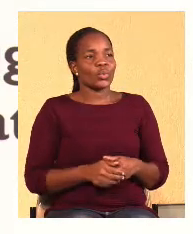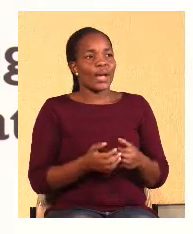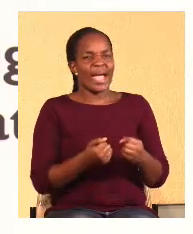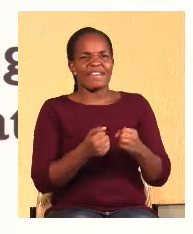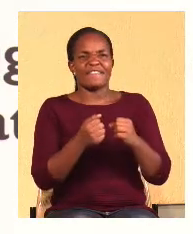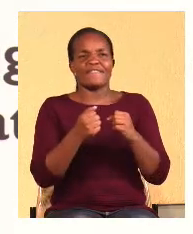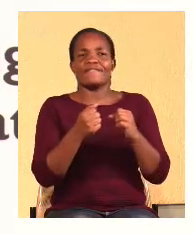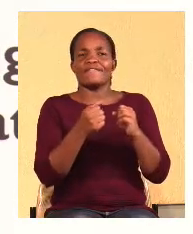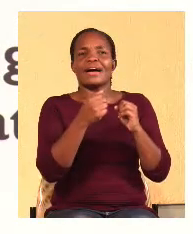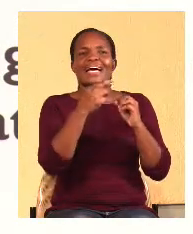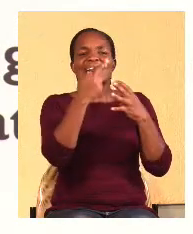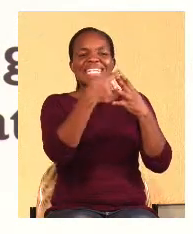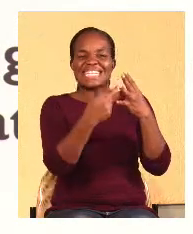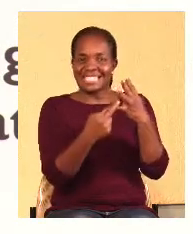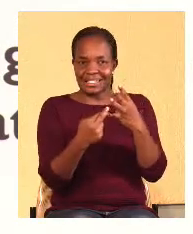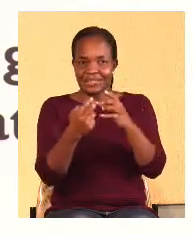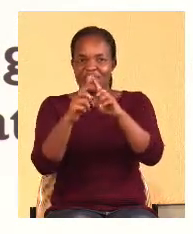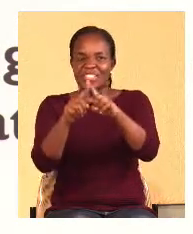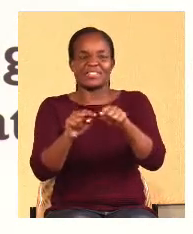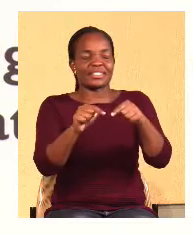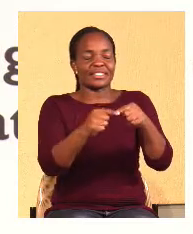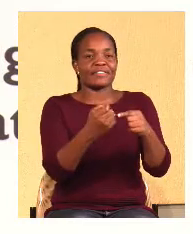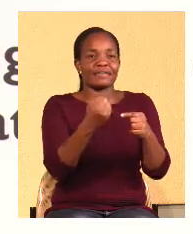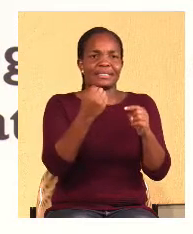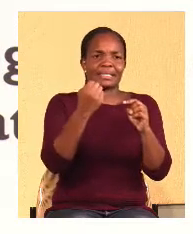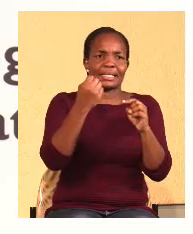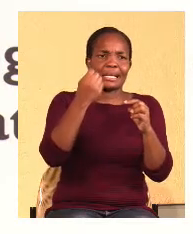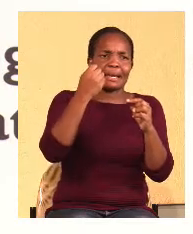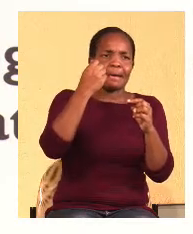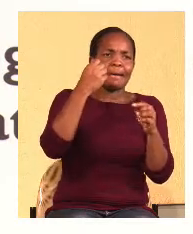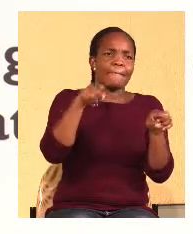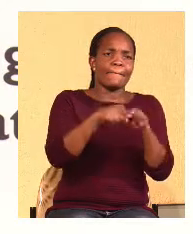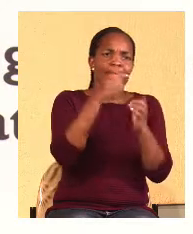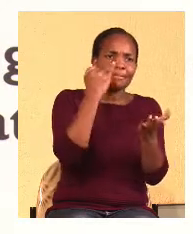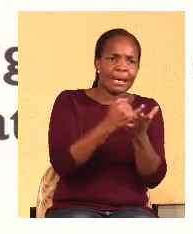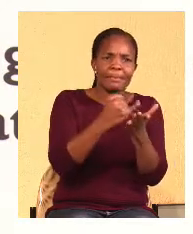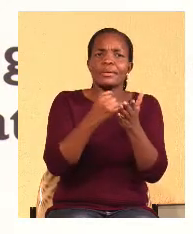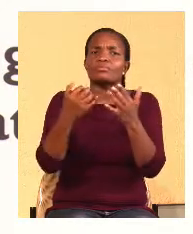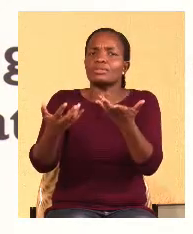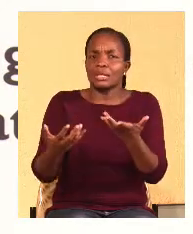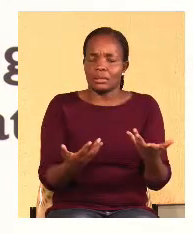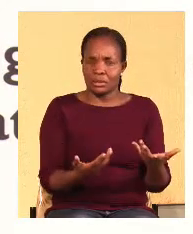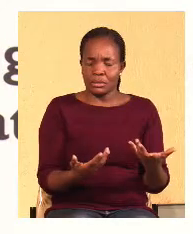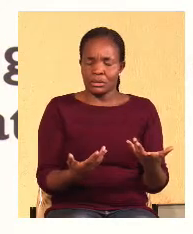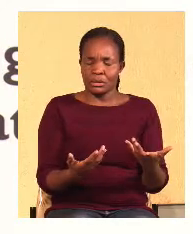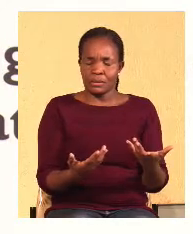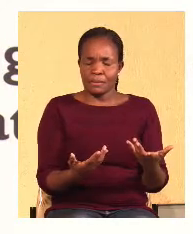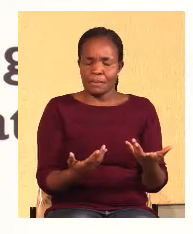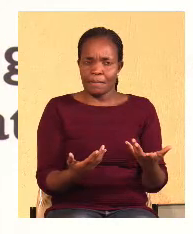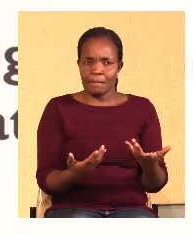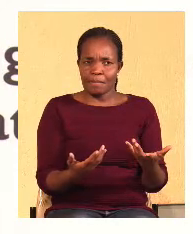offense, including whatever you do. So you must remember, whatever you do, is it permitted by law? You know,